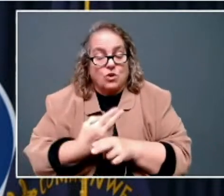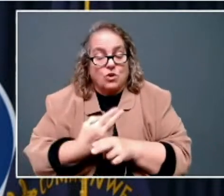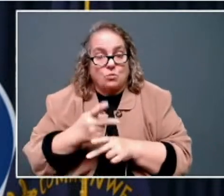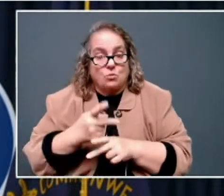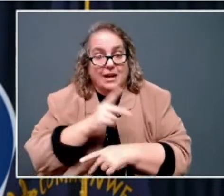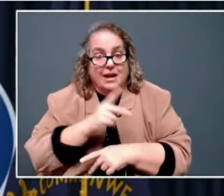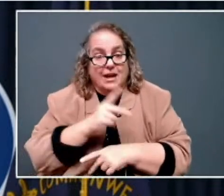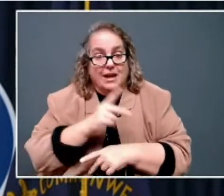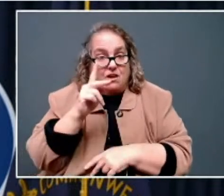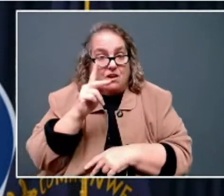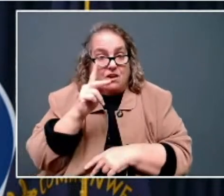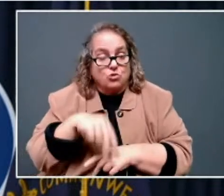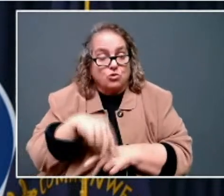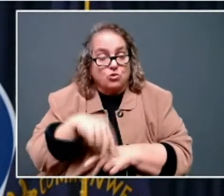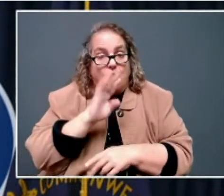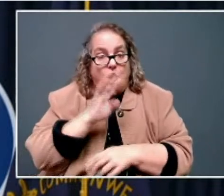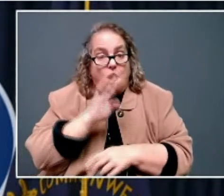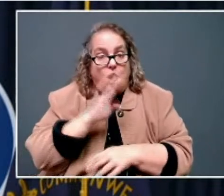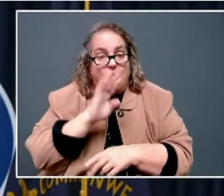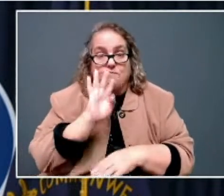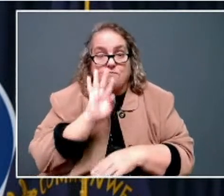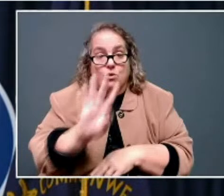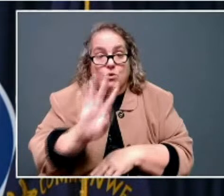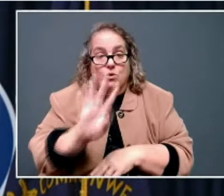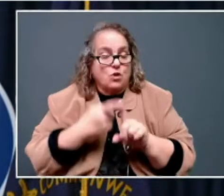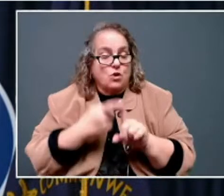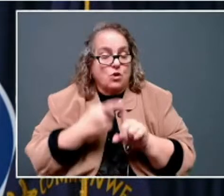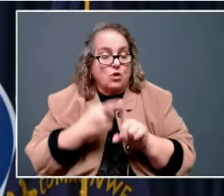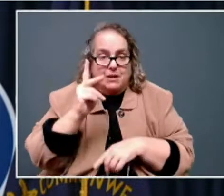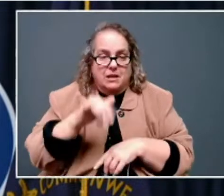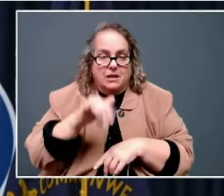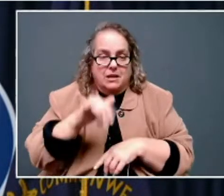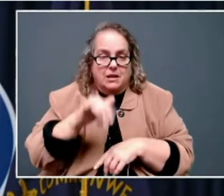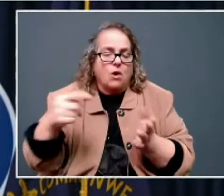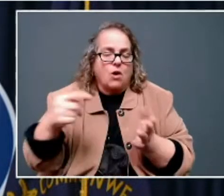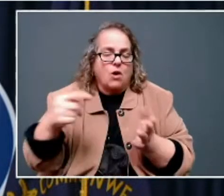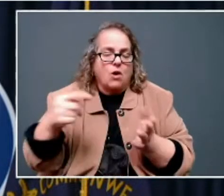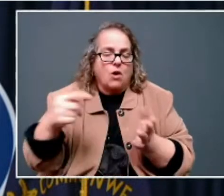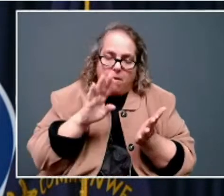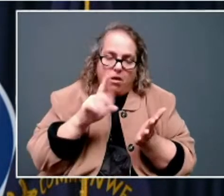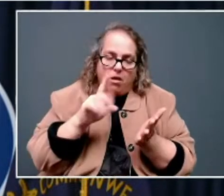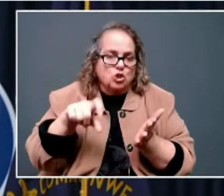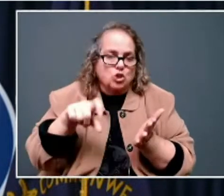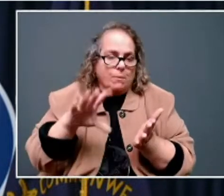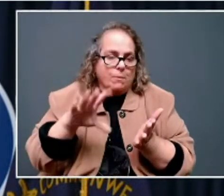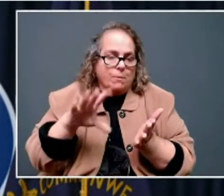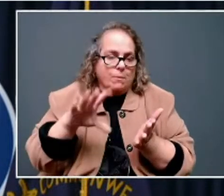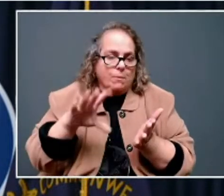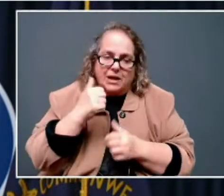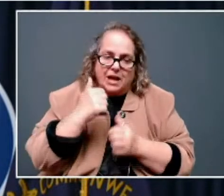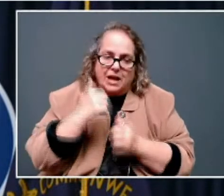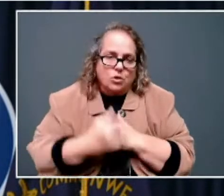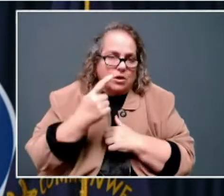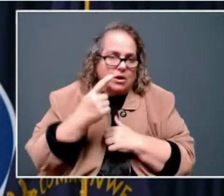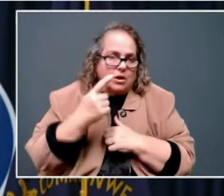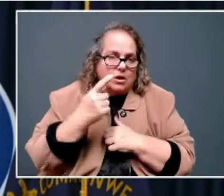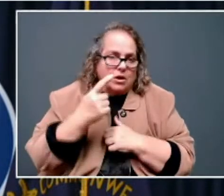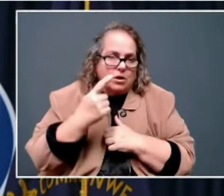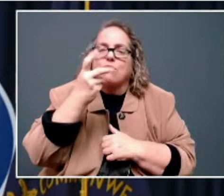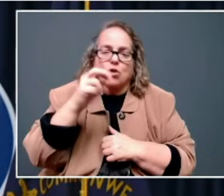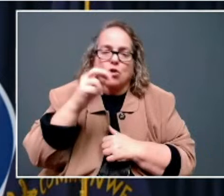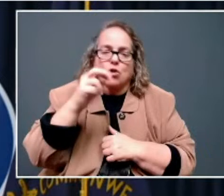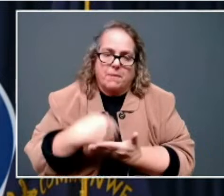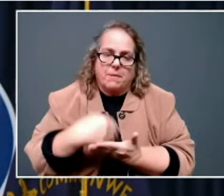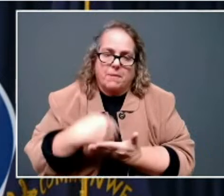Kentucky, which is oh so affordable and should be included in whoever's budget passes this year. And we saw